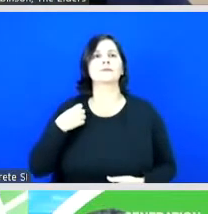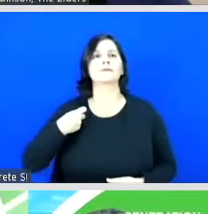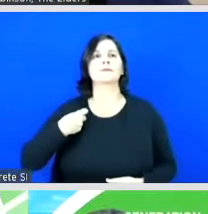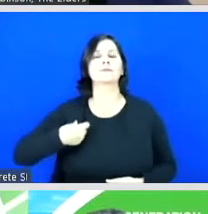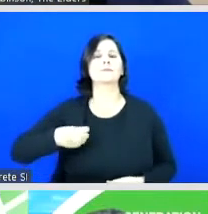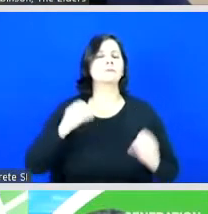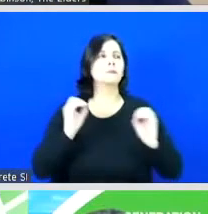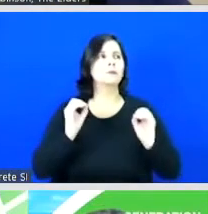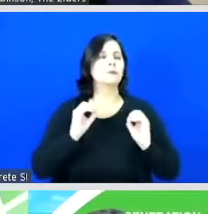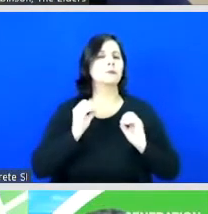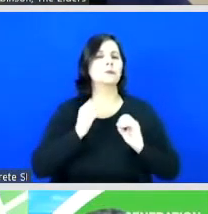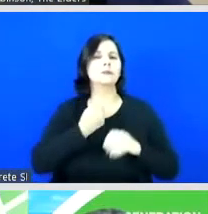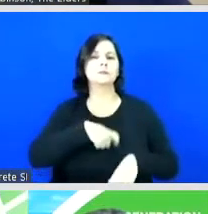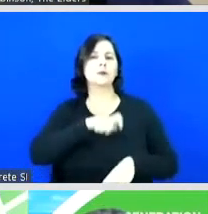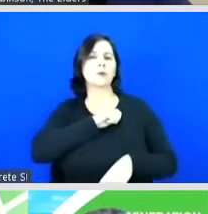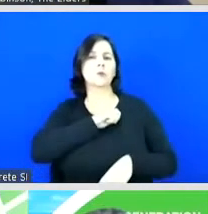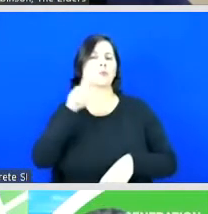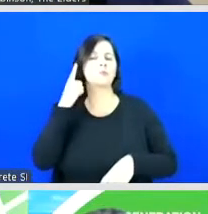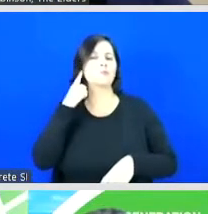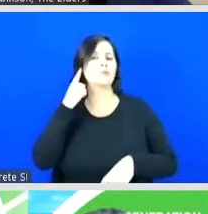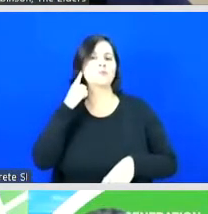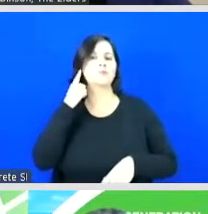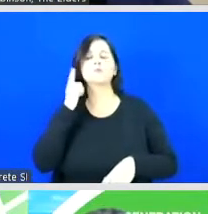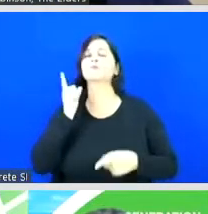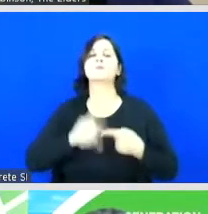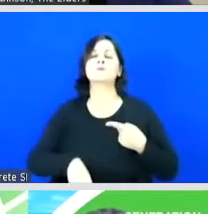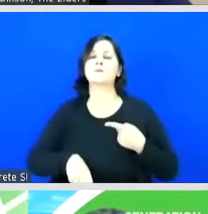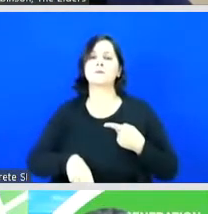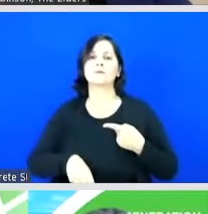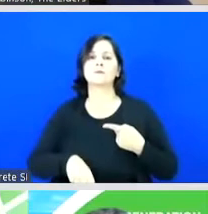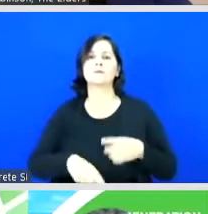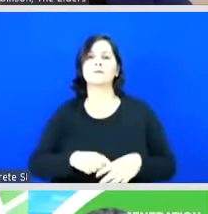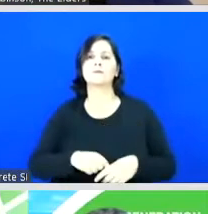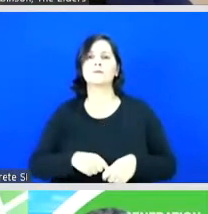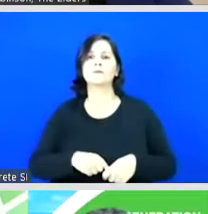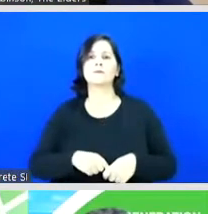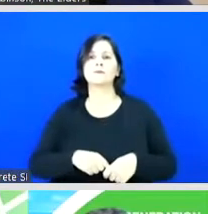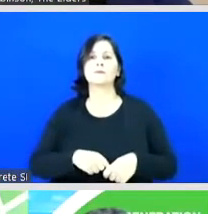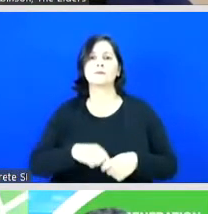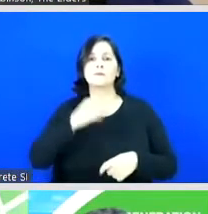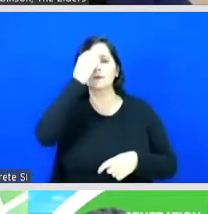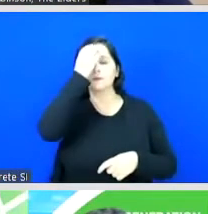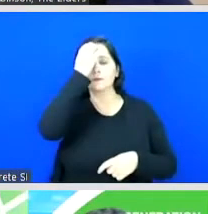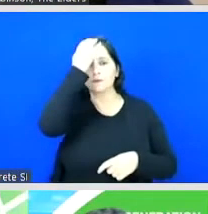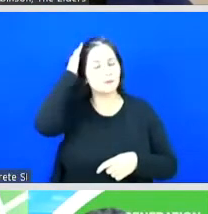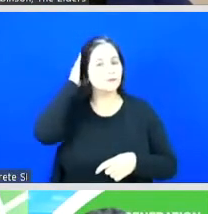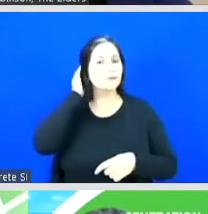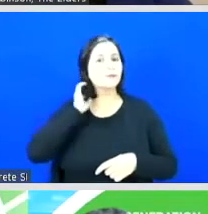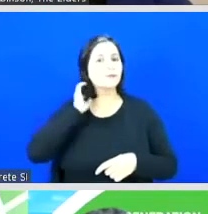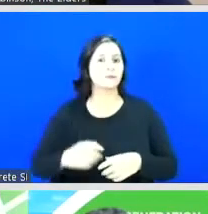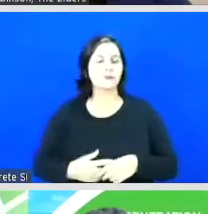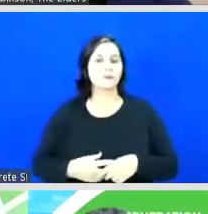if we do it together, we can absolutely make it and have a future to look forward to. Thank you.